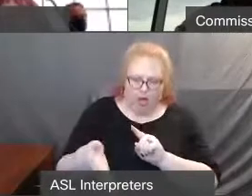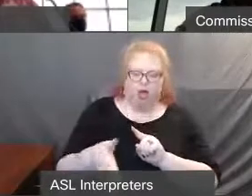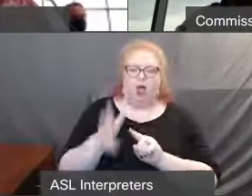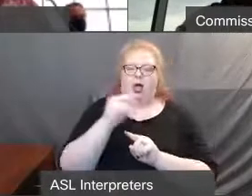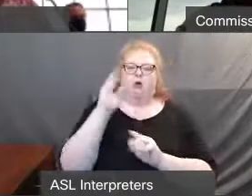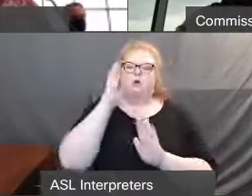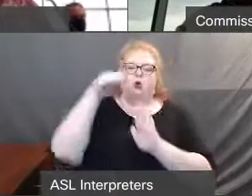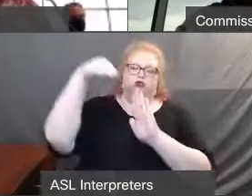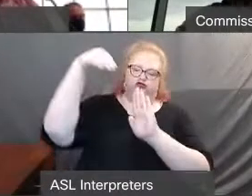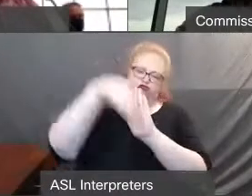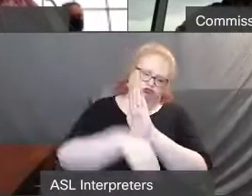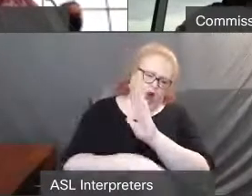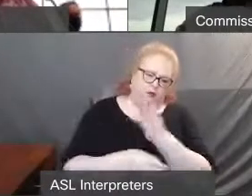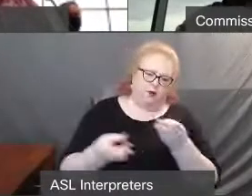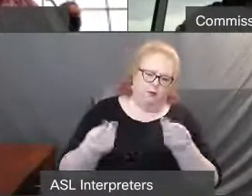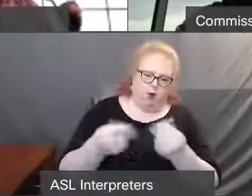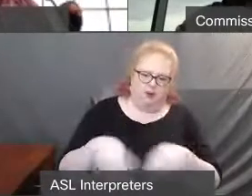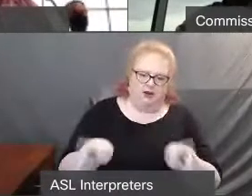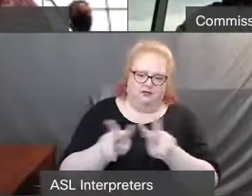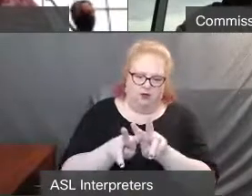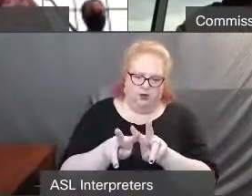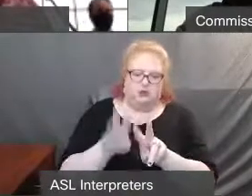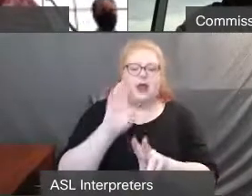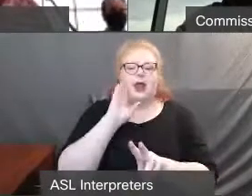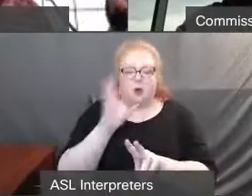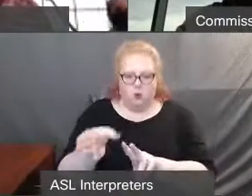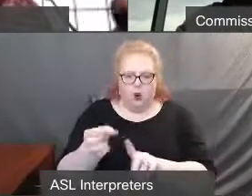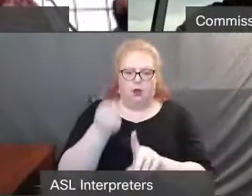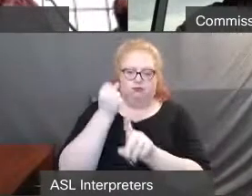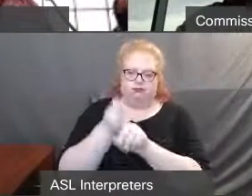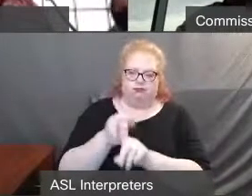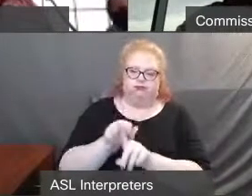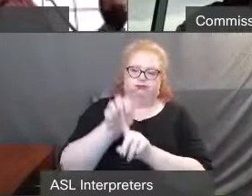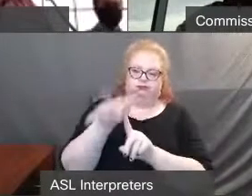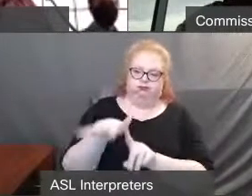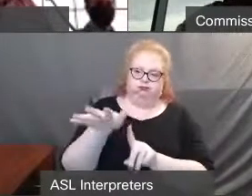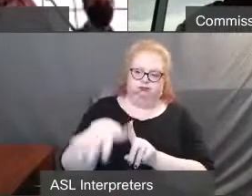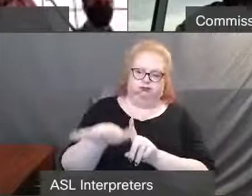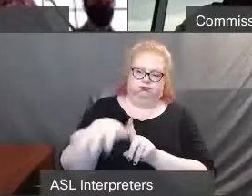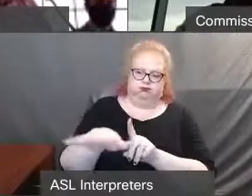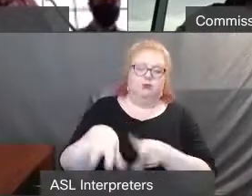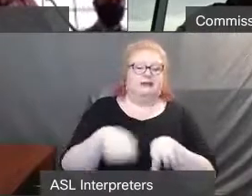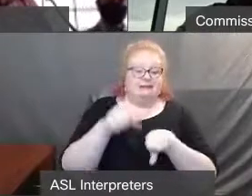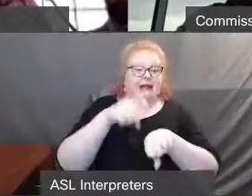is going to happen. It takes time, but it's going to happen.